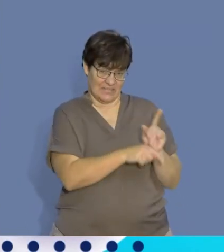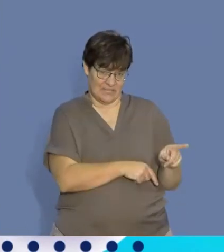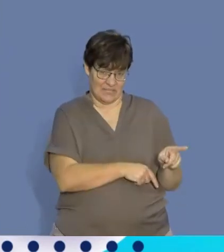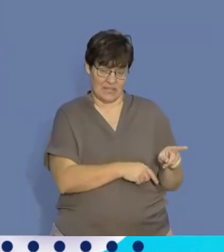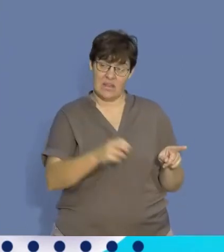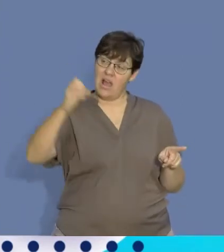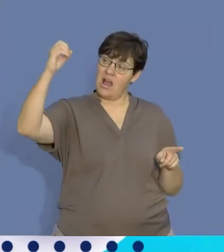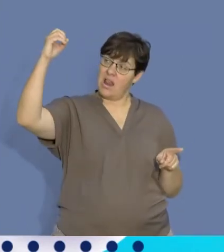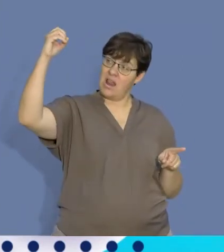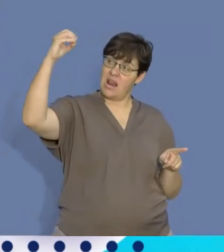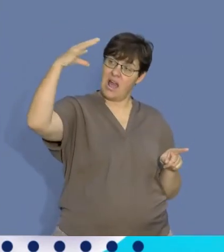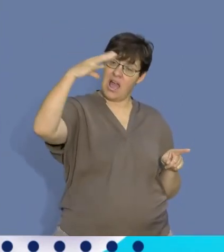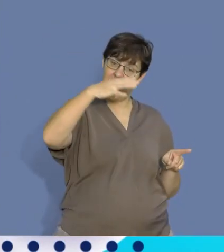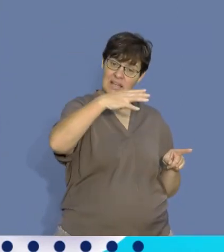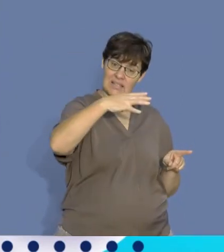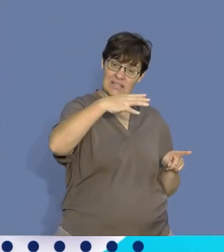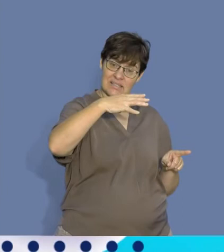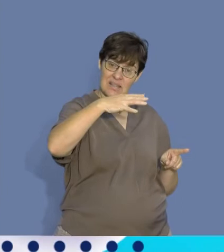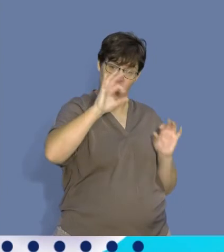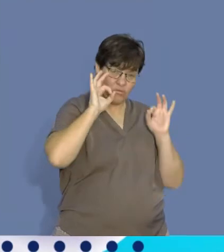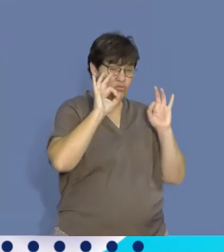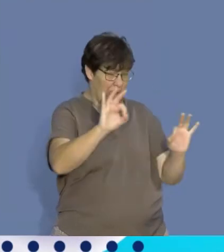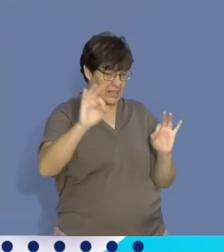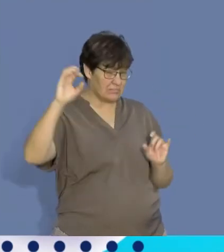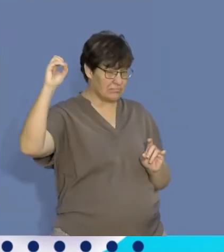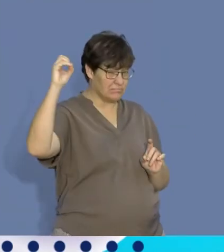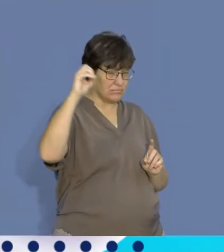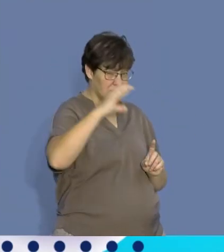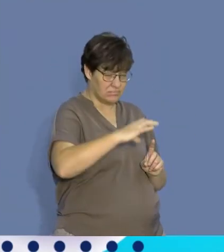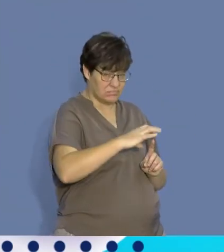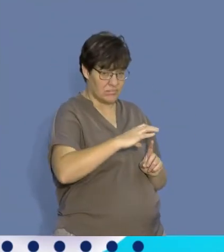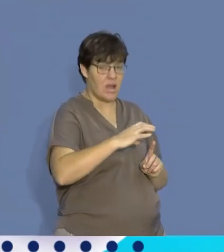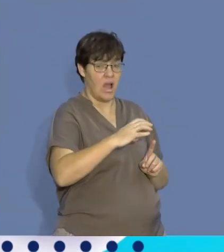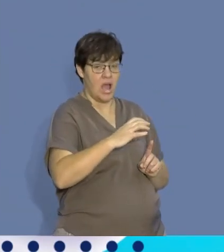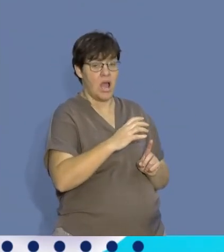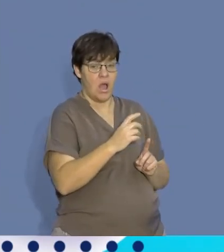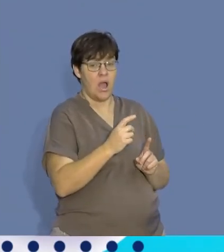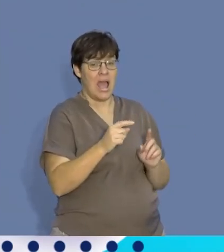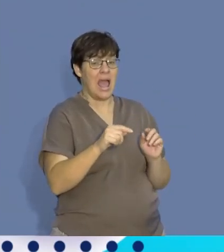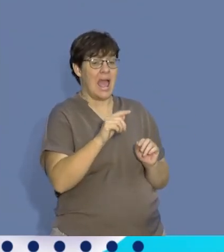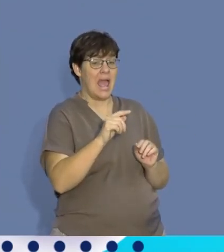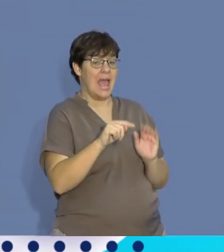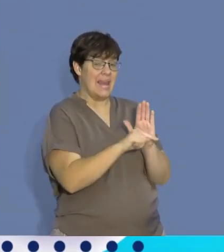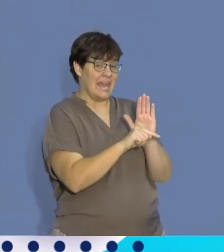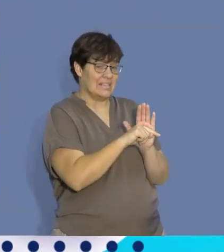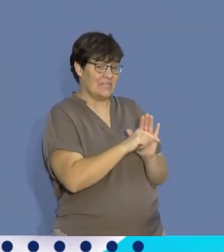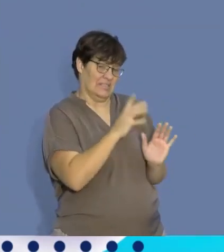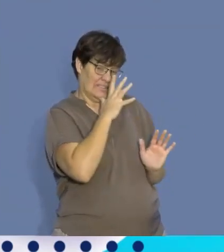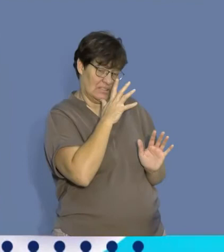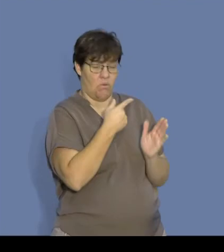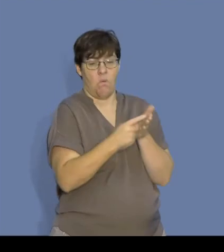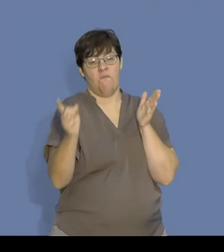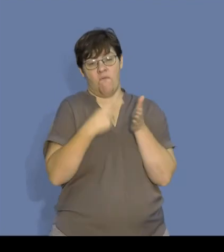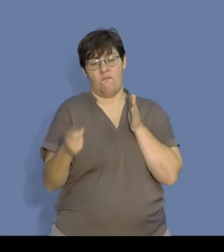I shine the correct light onto the electroscope, electrons can come off. But the electrons